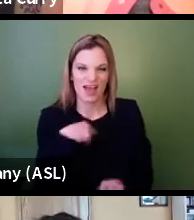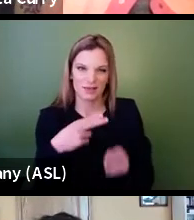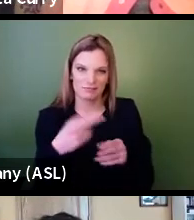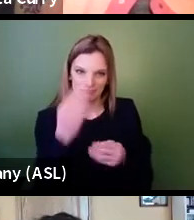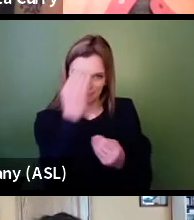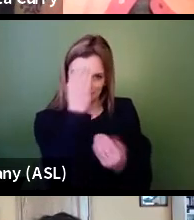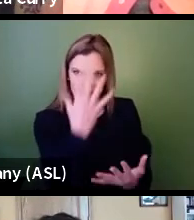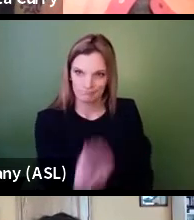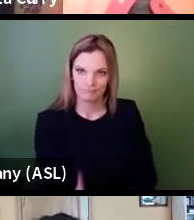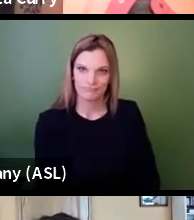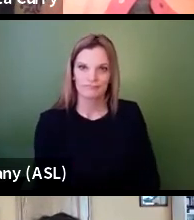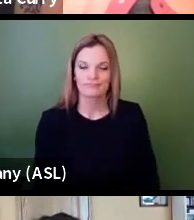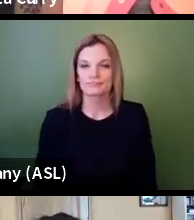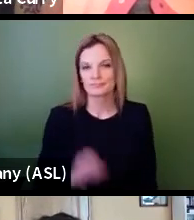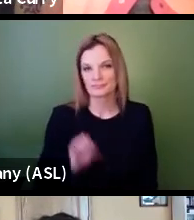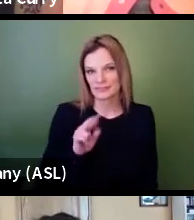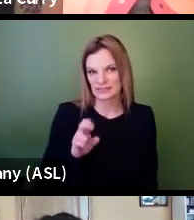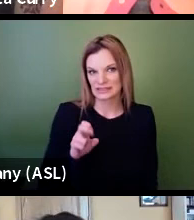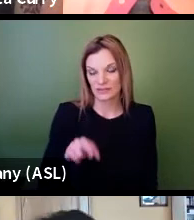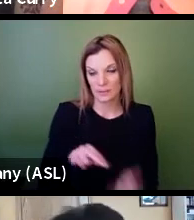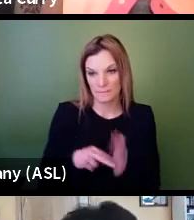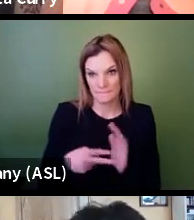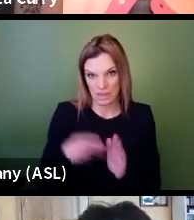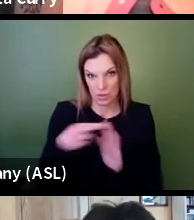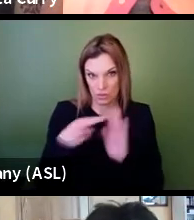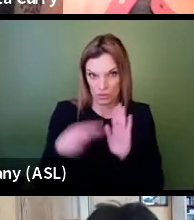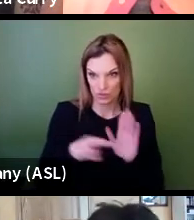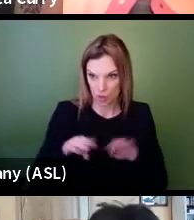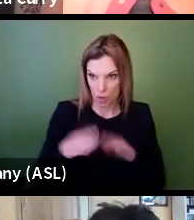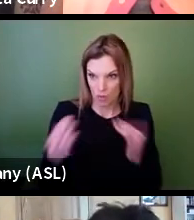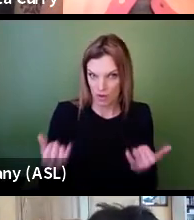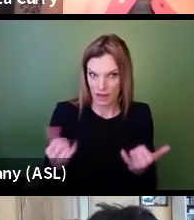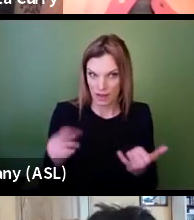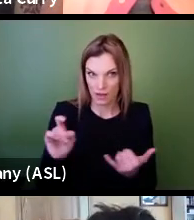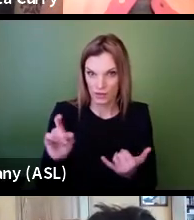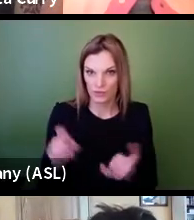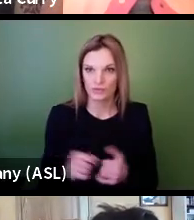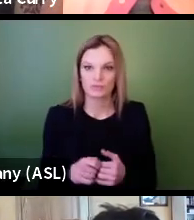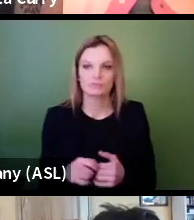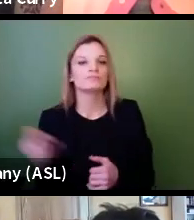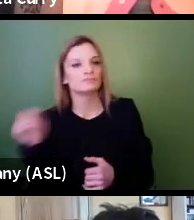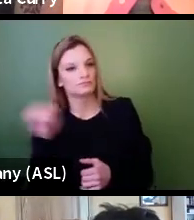you. Thank you. Is this registration open now? Yes, it is.